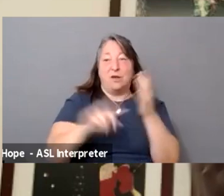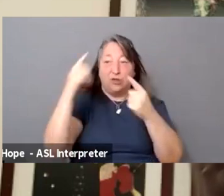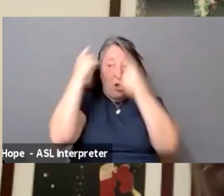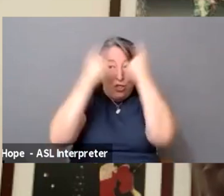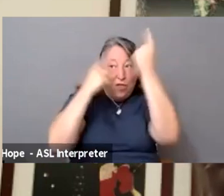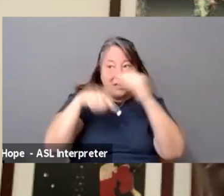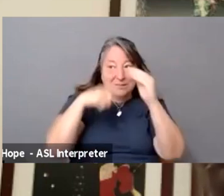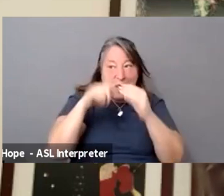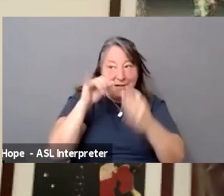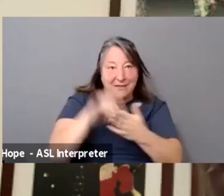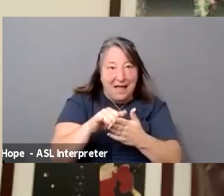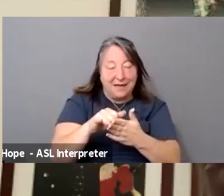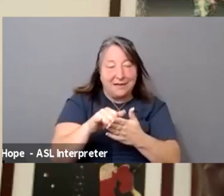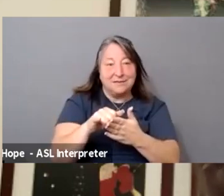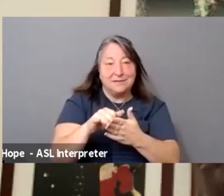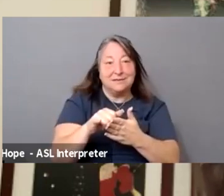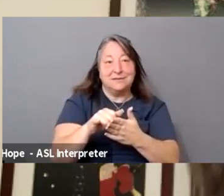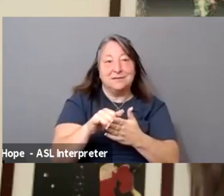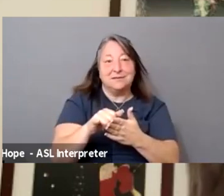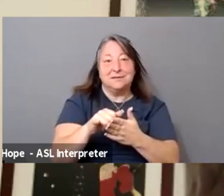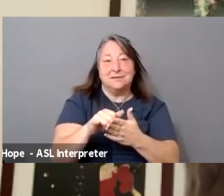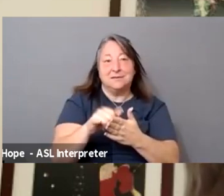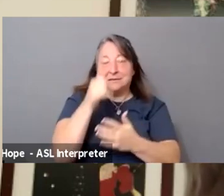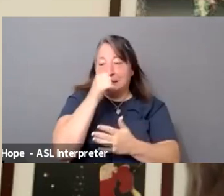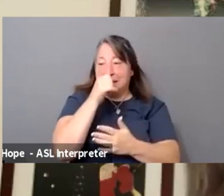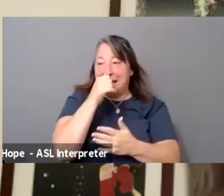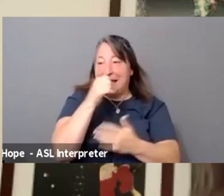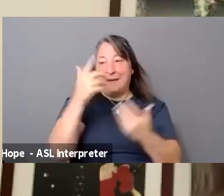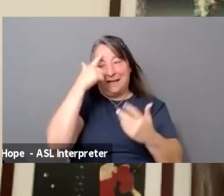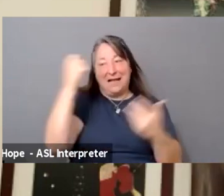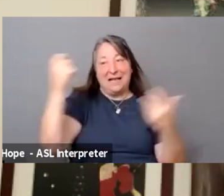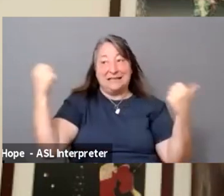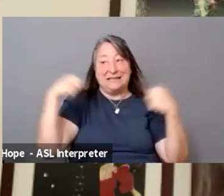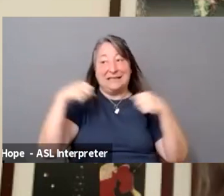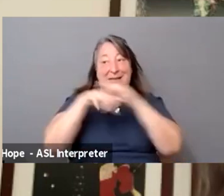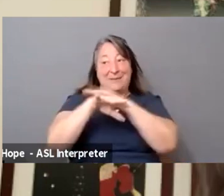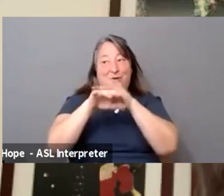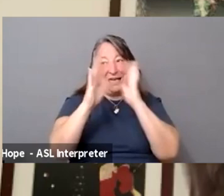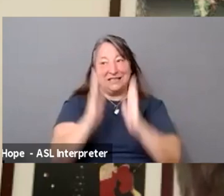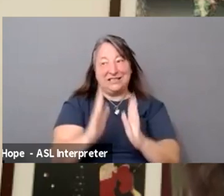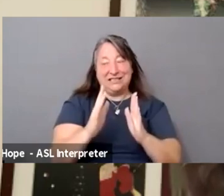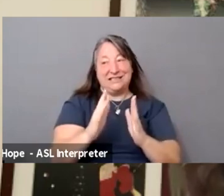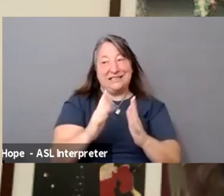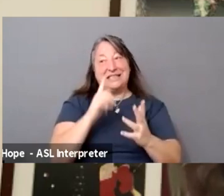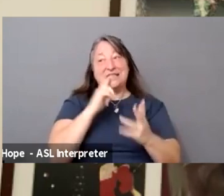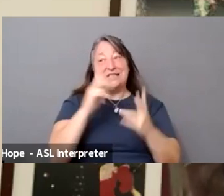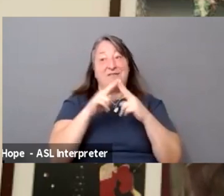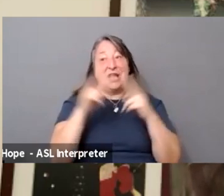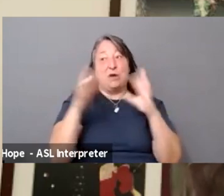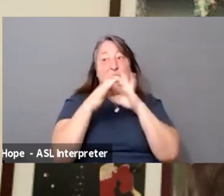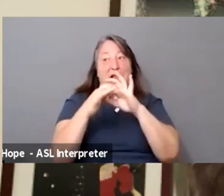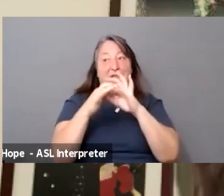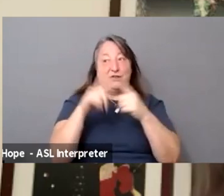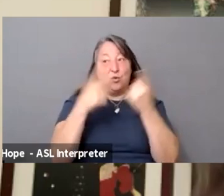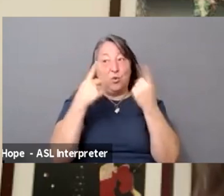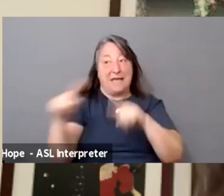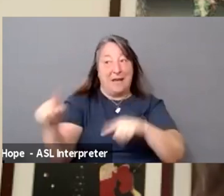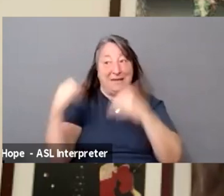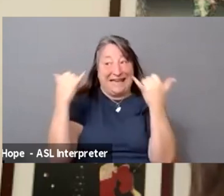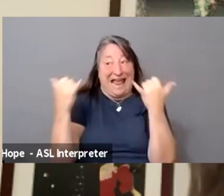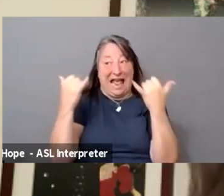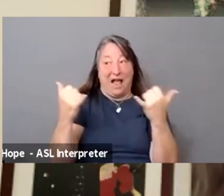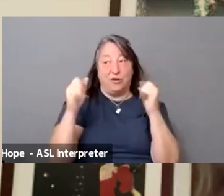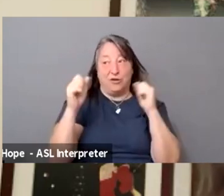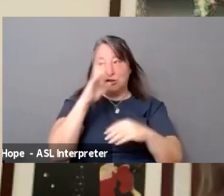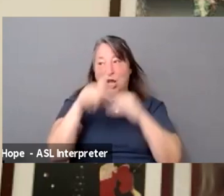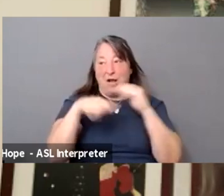want you, just because the whole, you know, immigration is so extremely timely and relevant to what's happening, is just if you can also talk